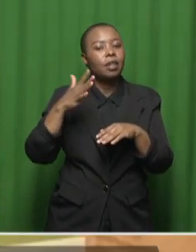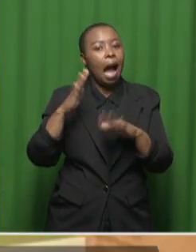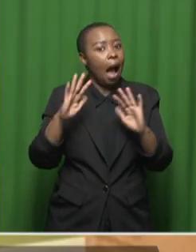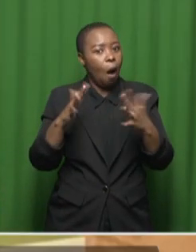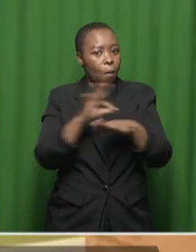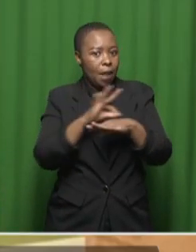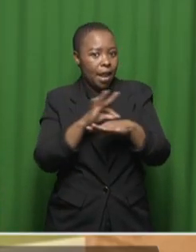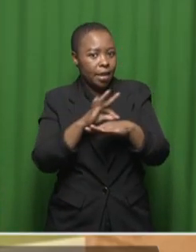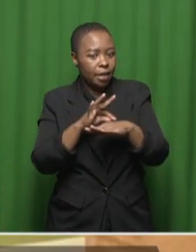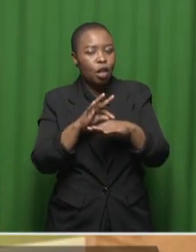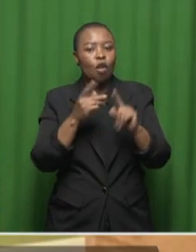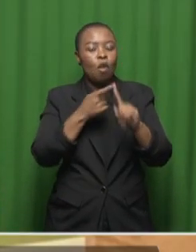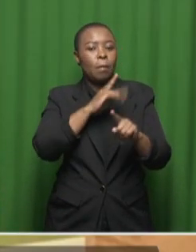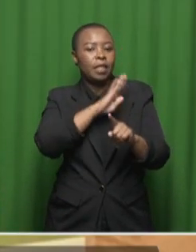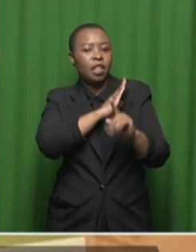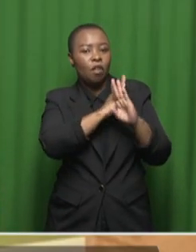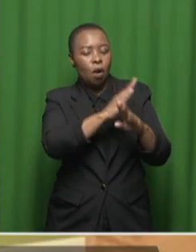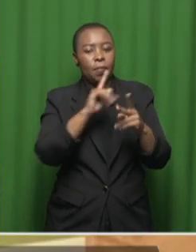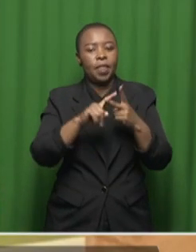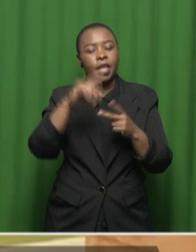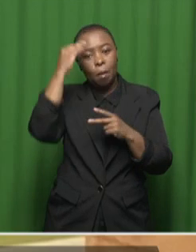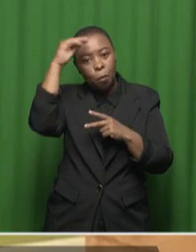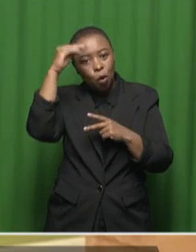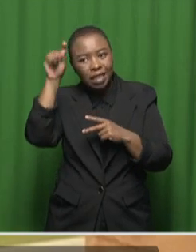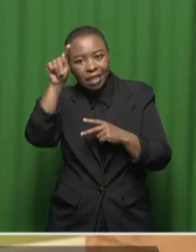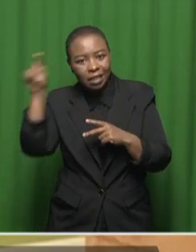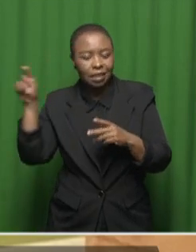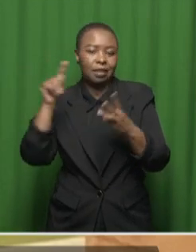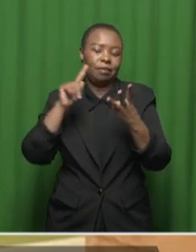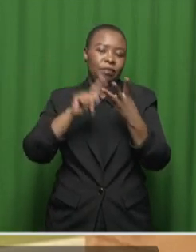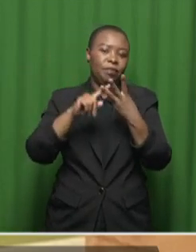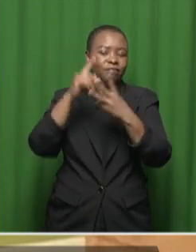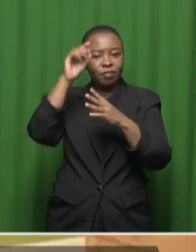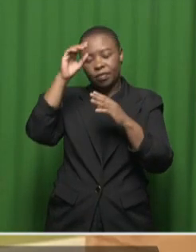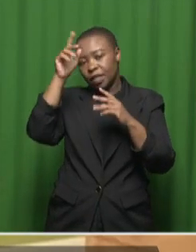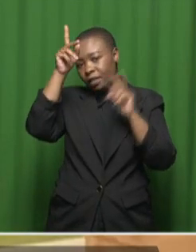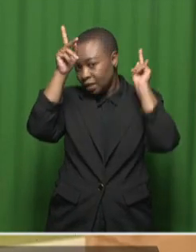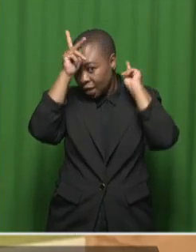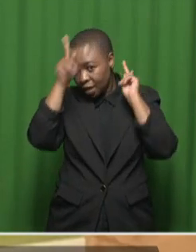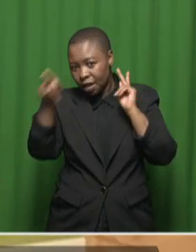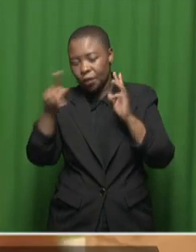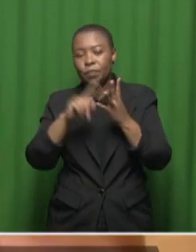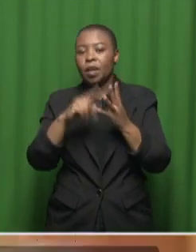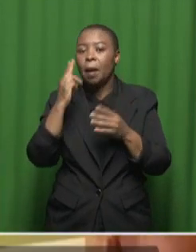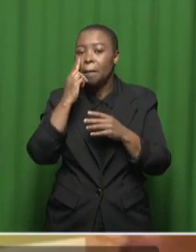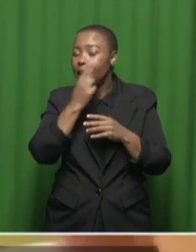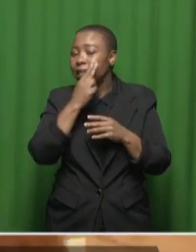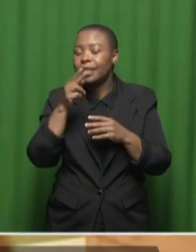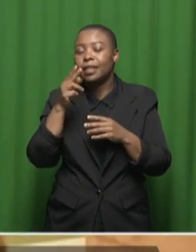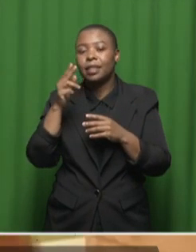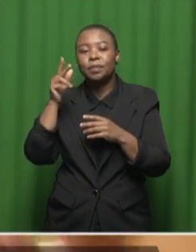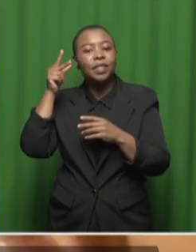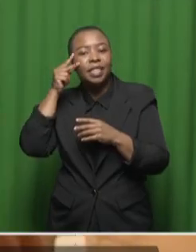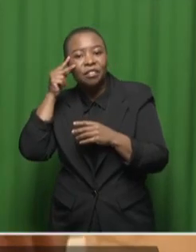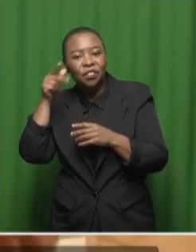the way from our defense force to SAPS to correctional services to blind, deaf, veterans cricket,